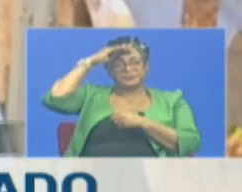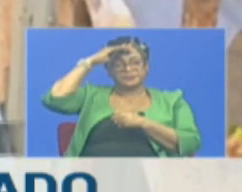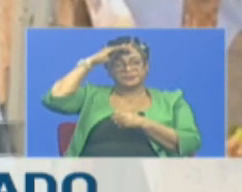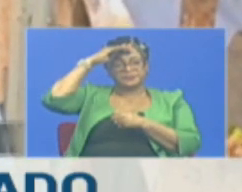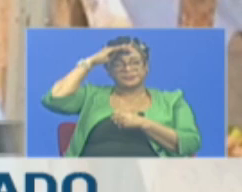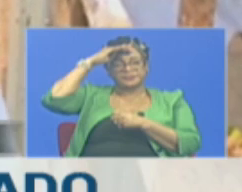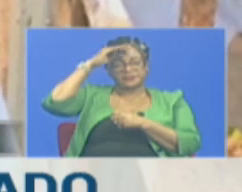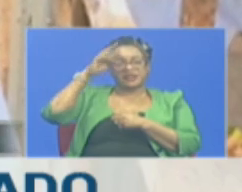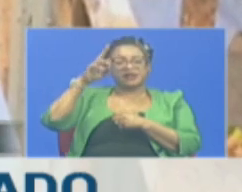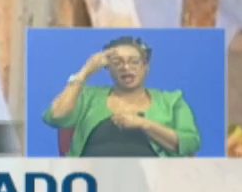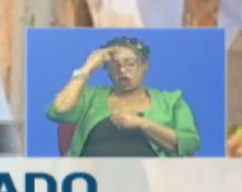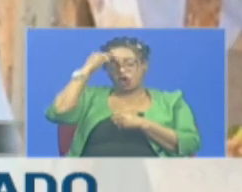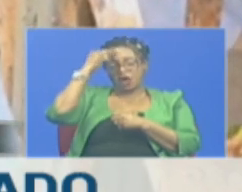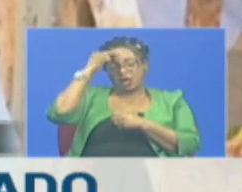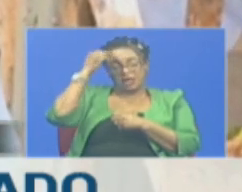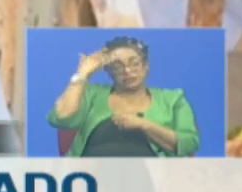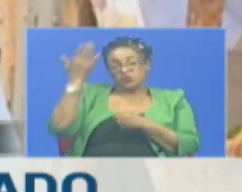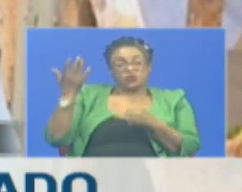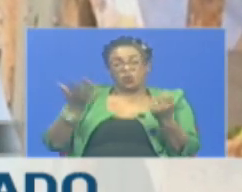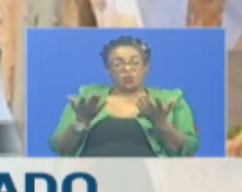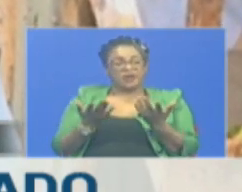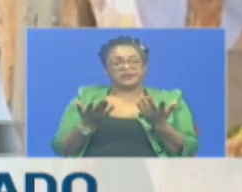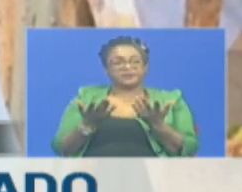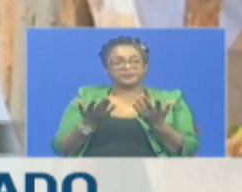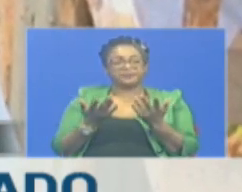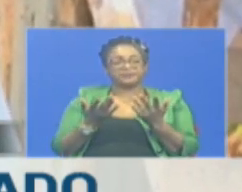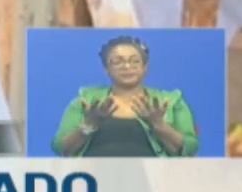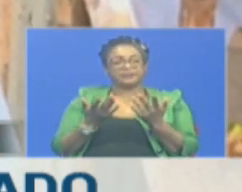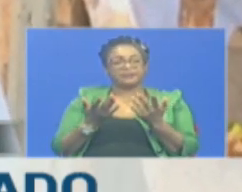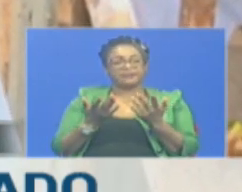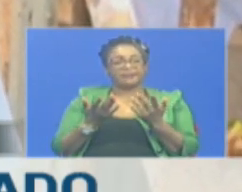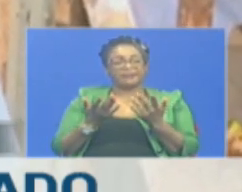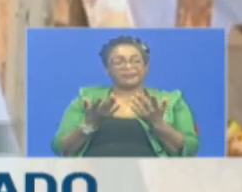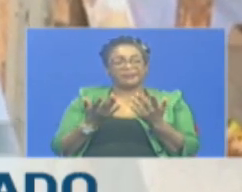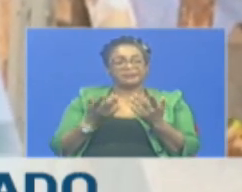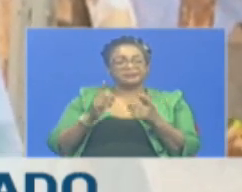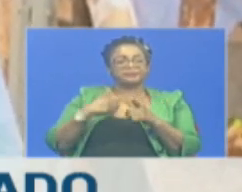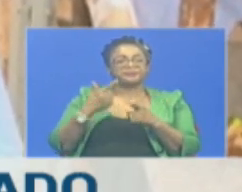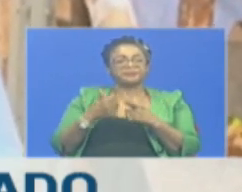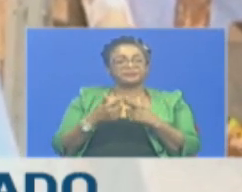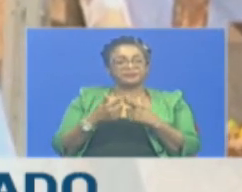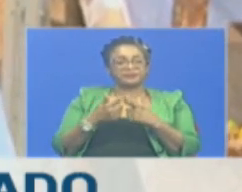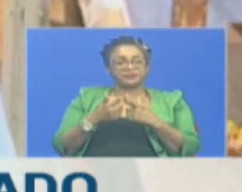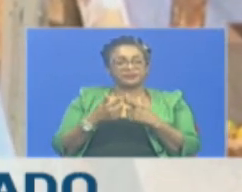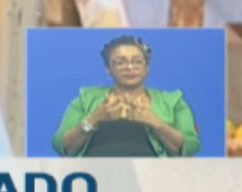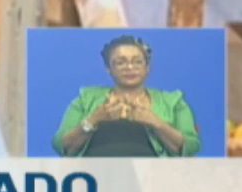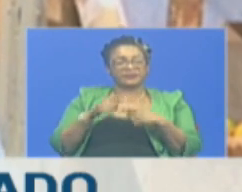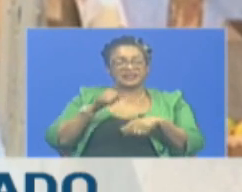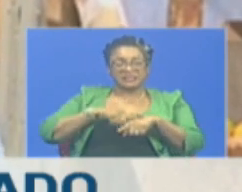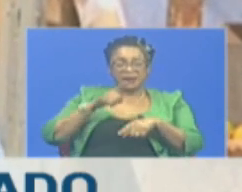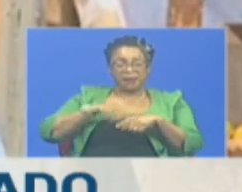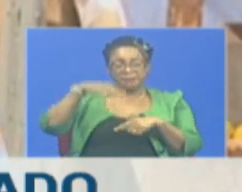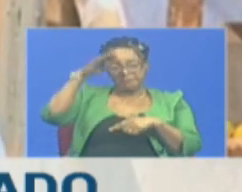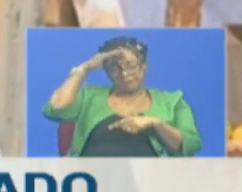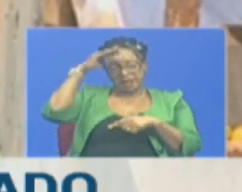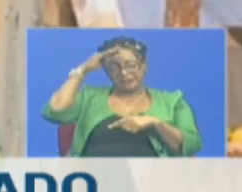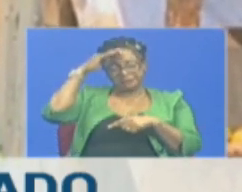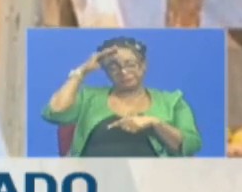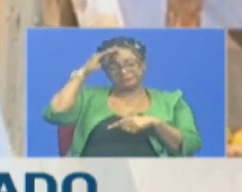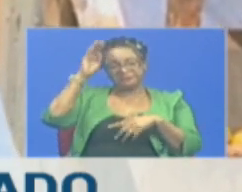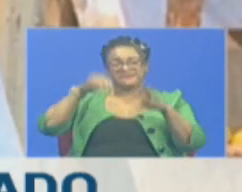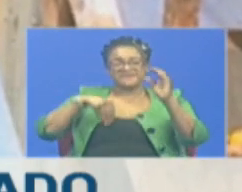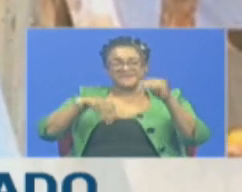in Rongai. I don't know exactly where. And then when this pub was